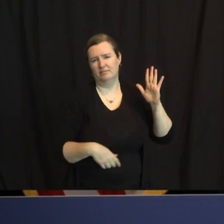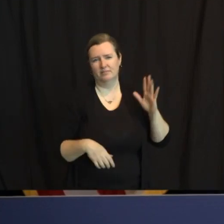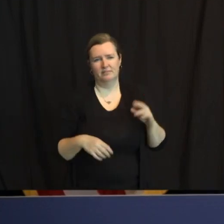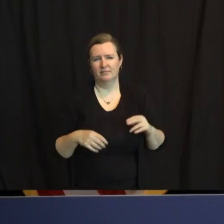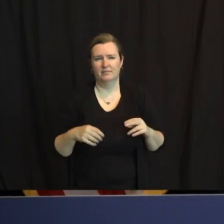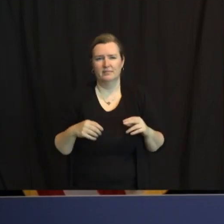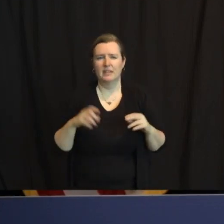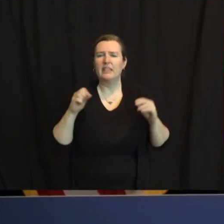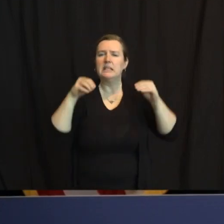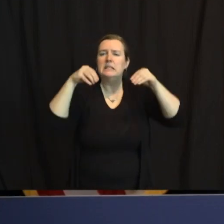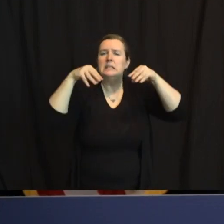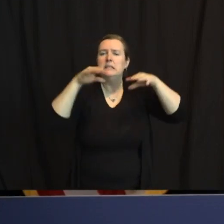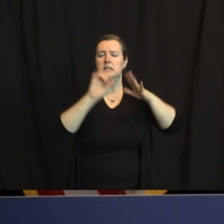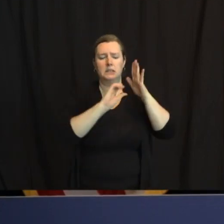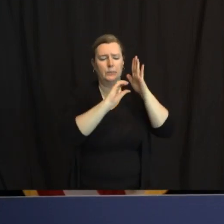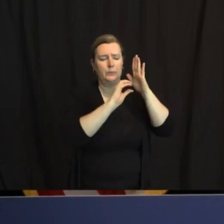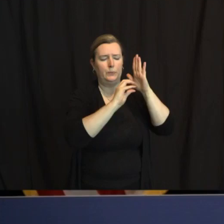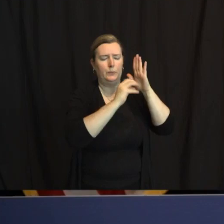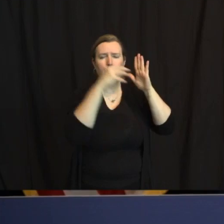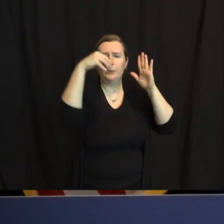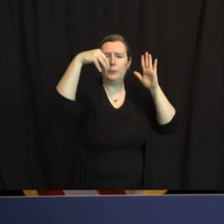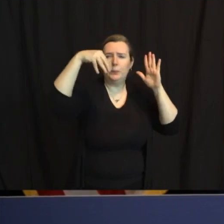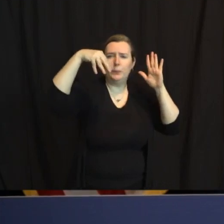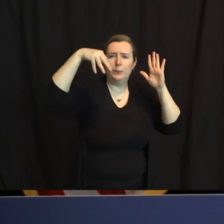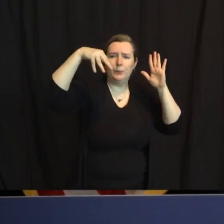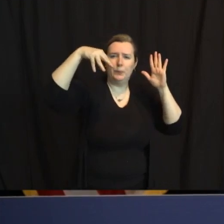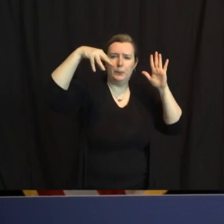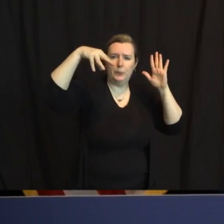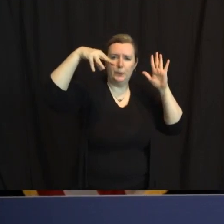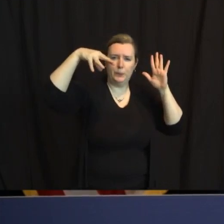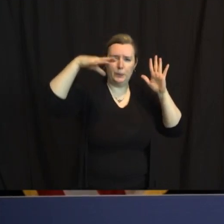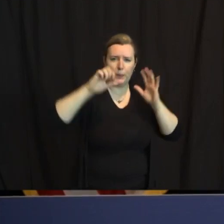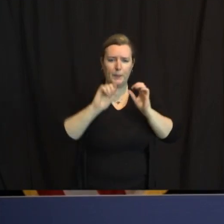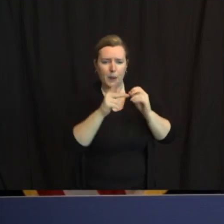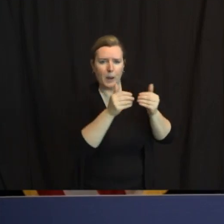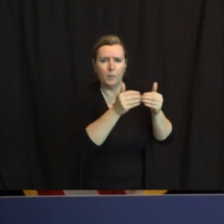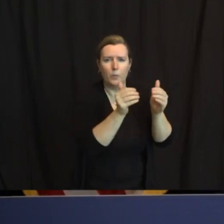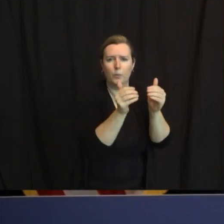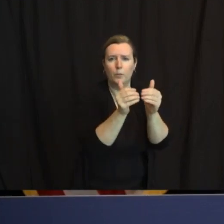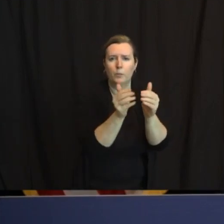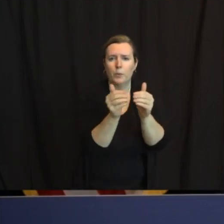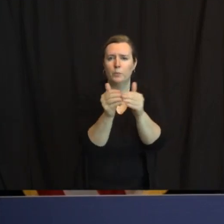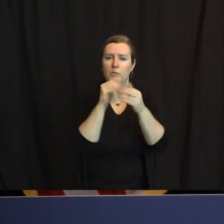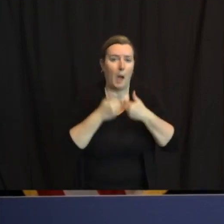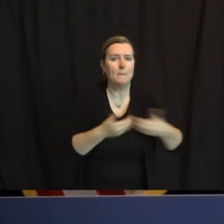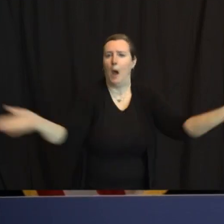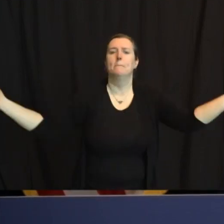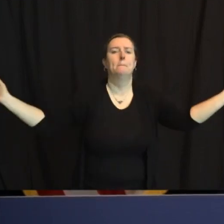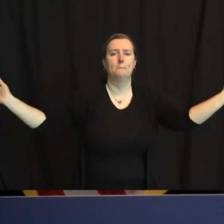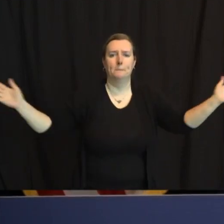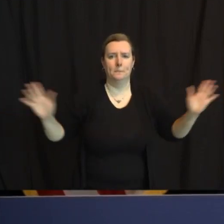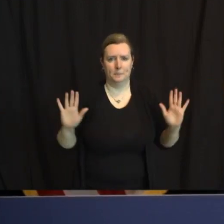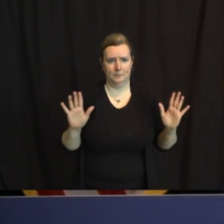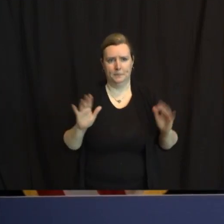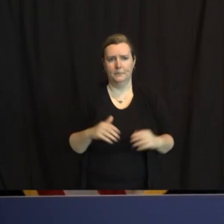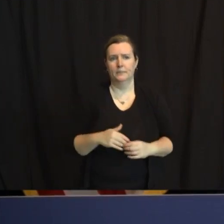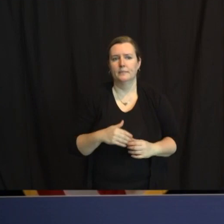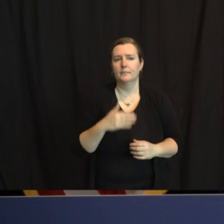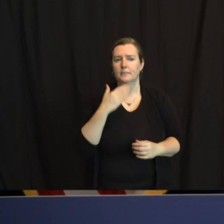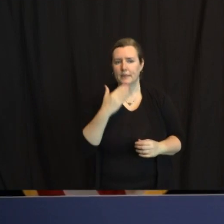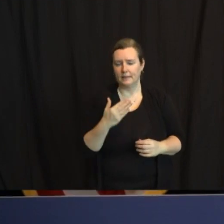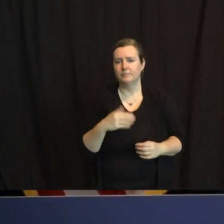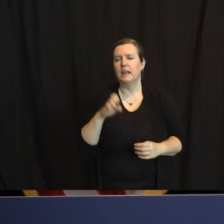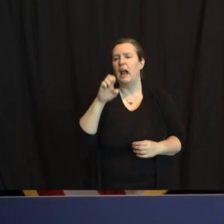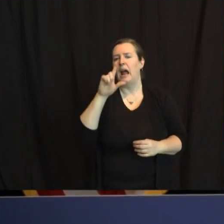you disagree, that's how we're thinking about it. Is that fair? Thank you. Elise, good afternoon. Good afternoon.